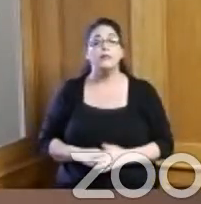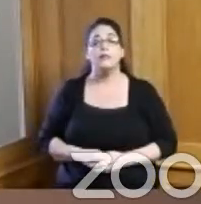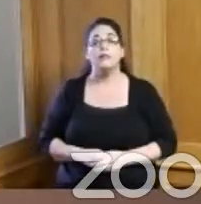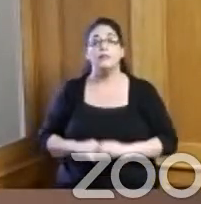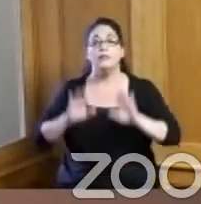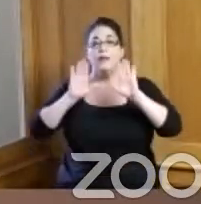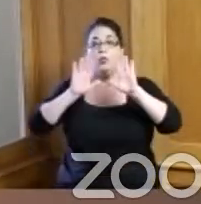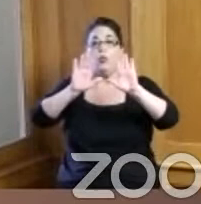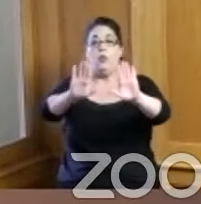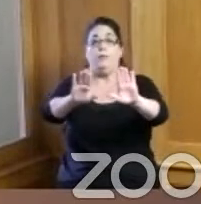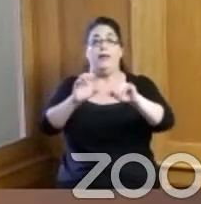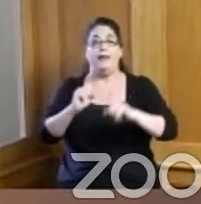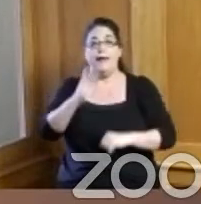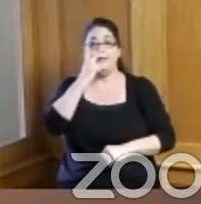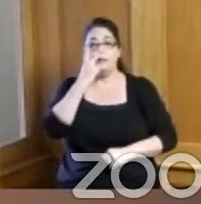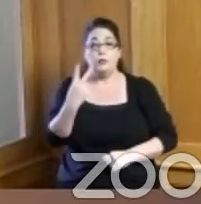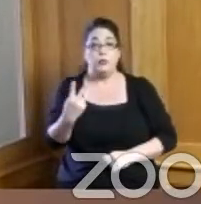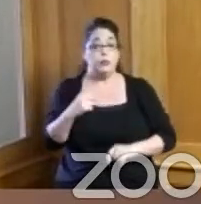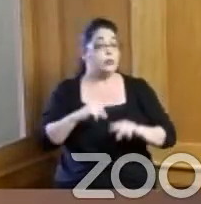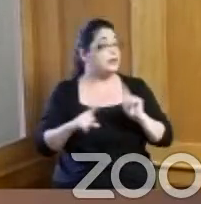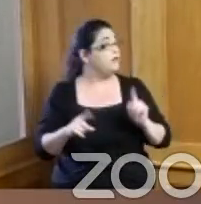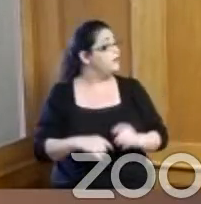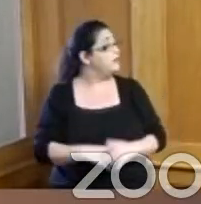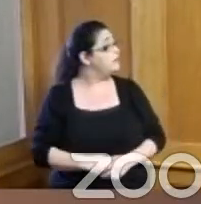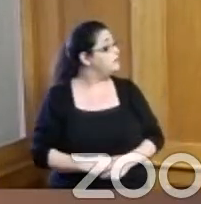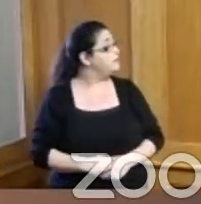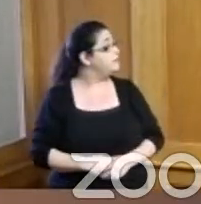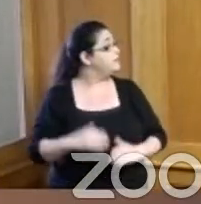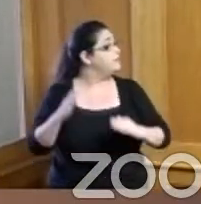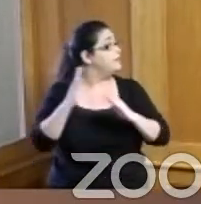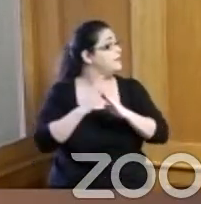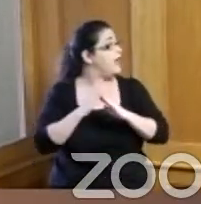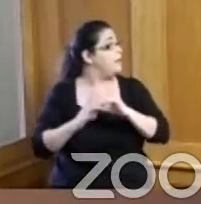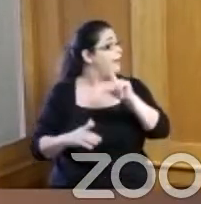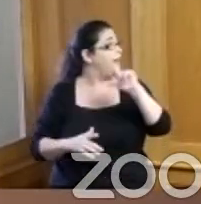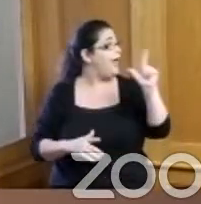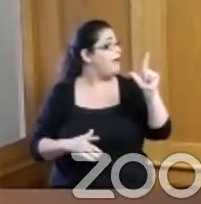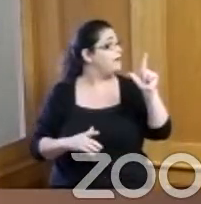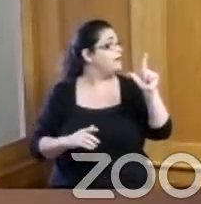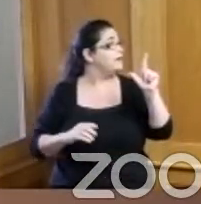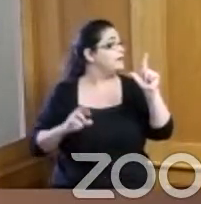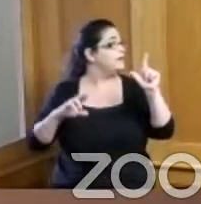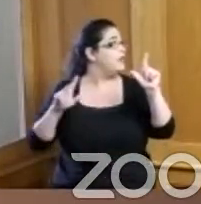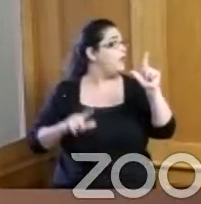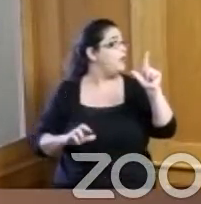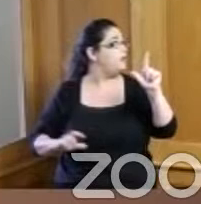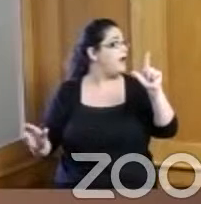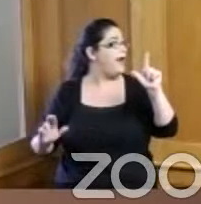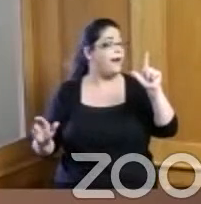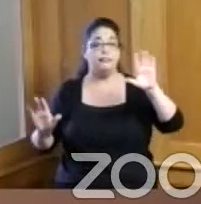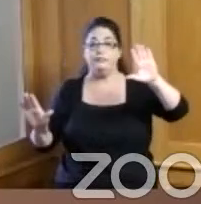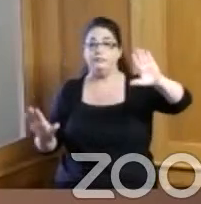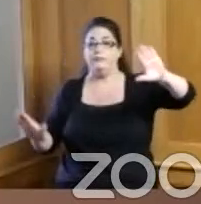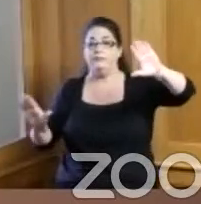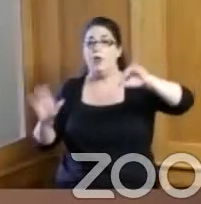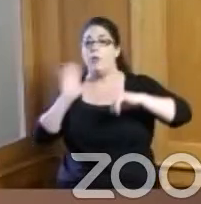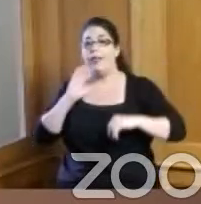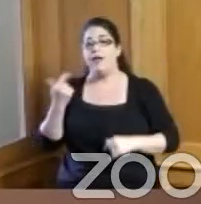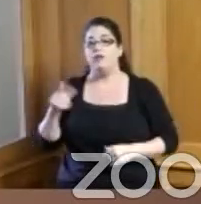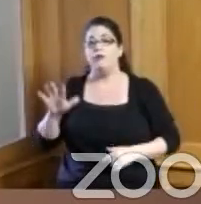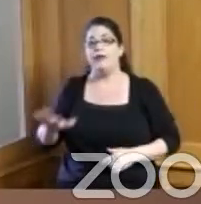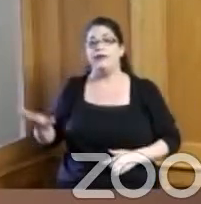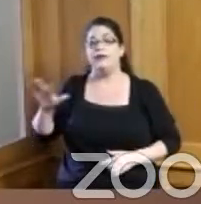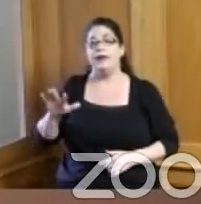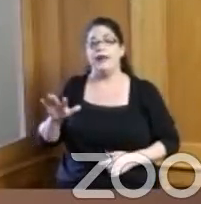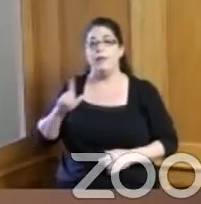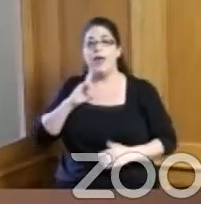zooming out, there are 2 portions that are shown here as green space in the upper left-hand corner and the lower right-hand corner that would be the subject of the single letter zone change requests